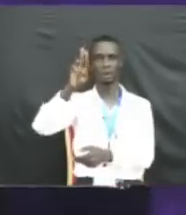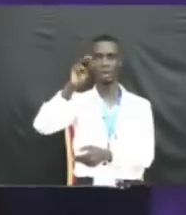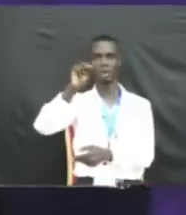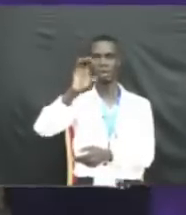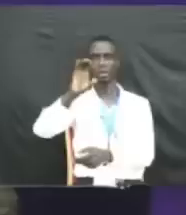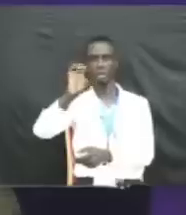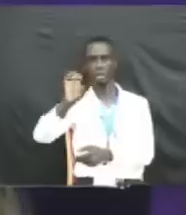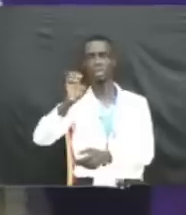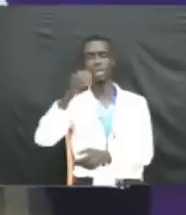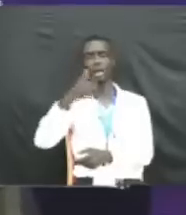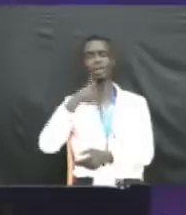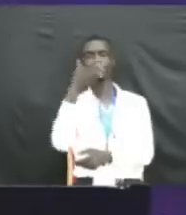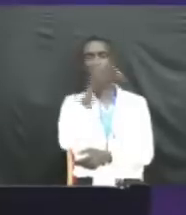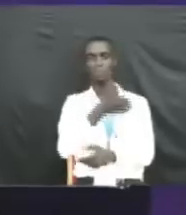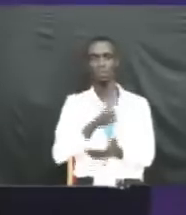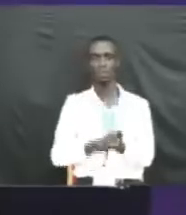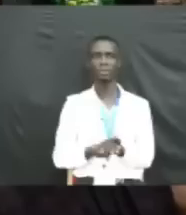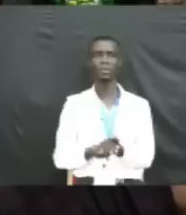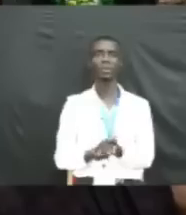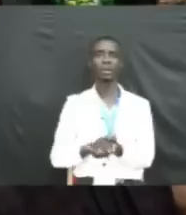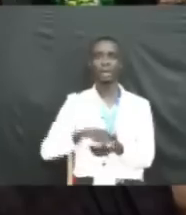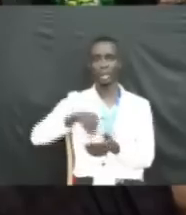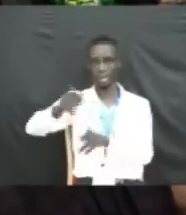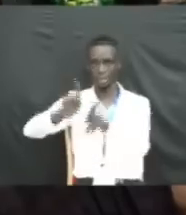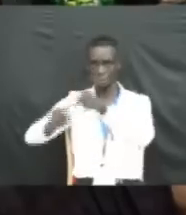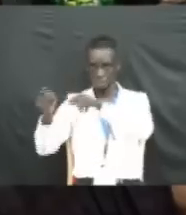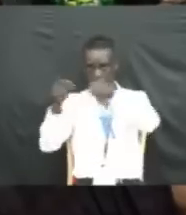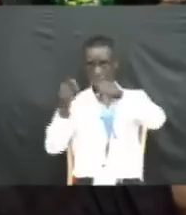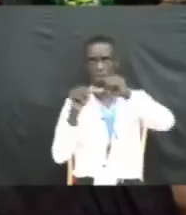again and continue with the rest.